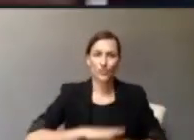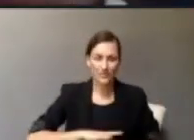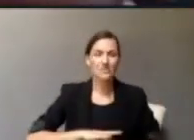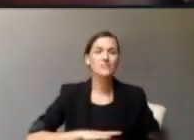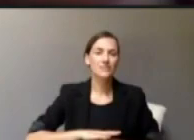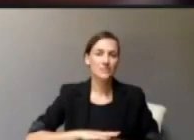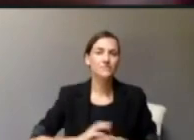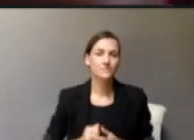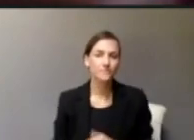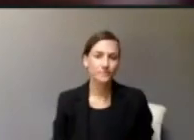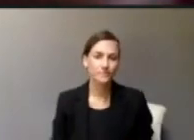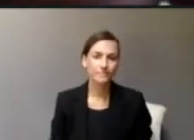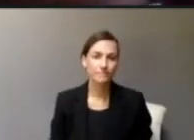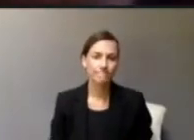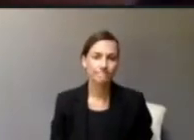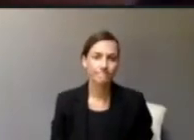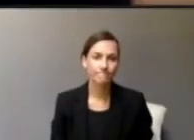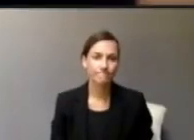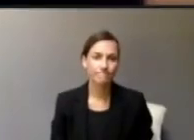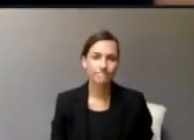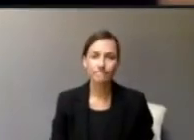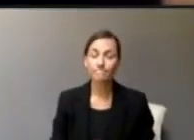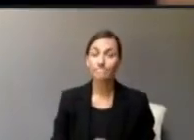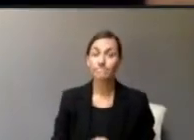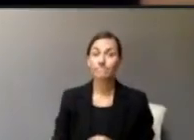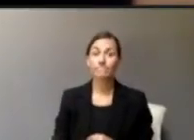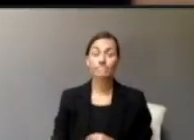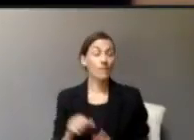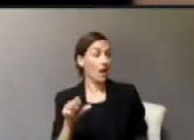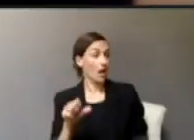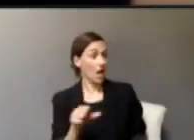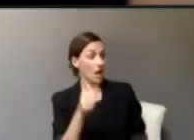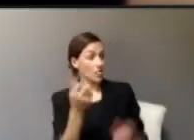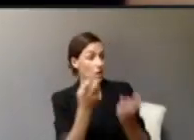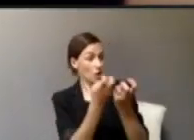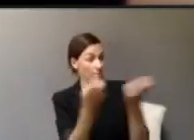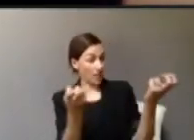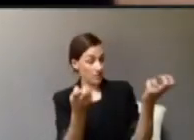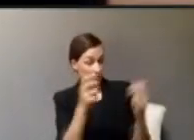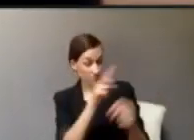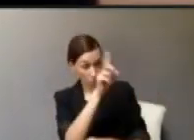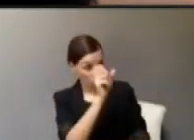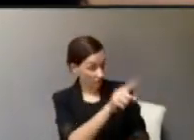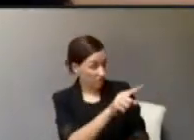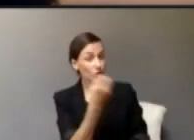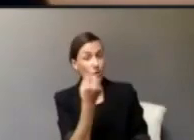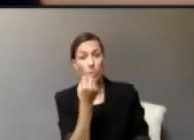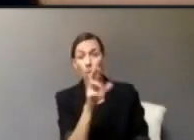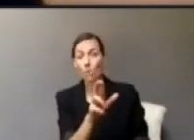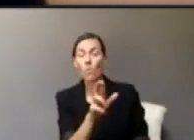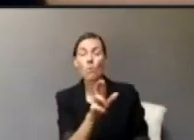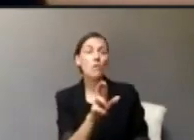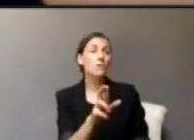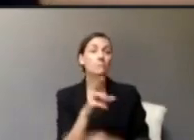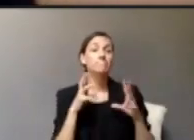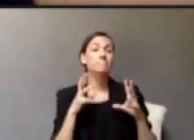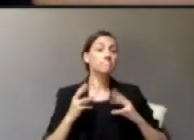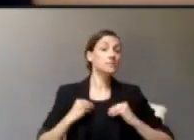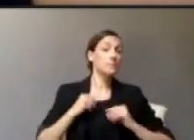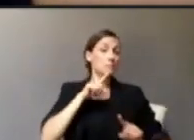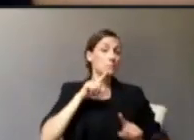there. Would any of the other panelists like to pose a question or take that question on?